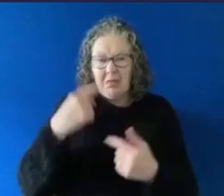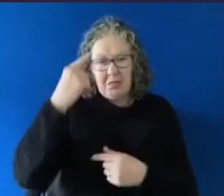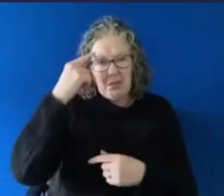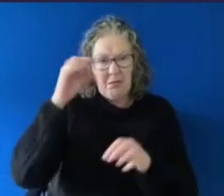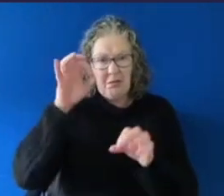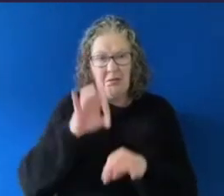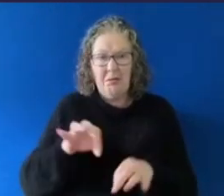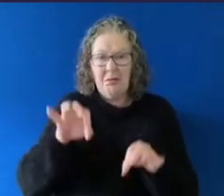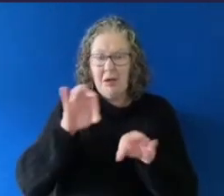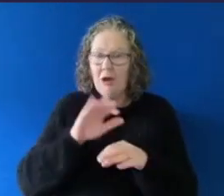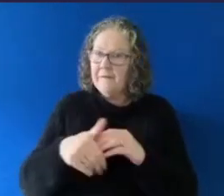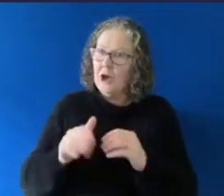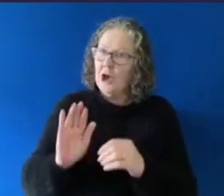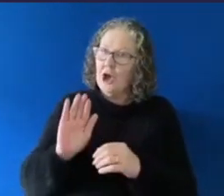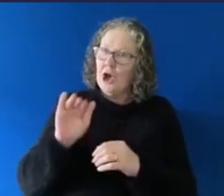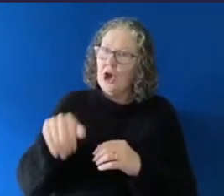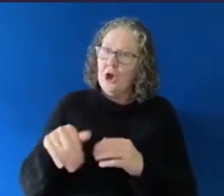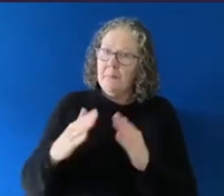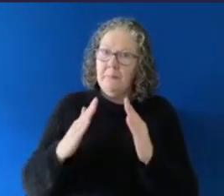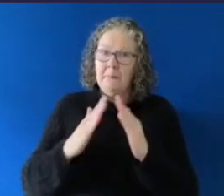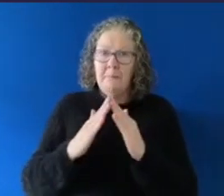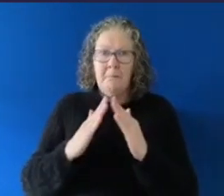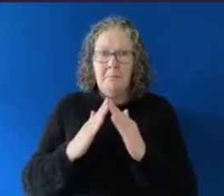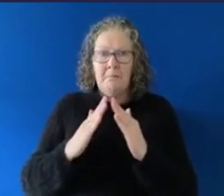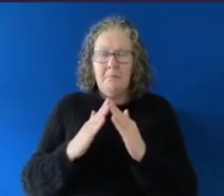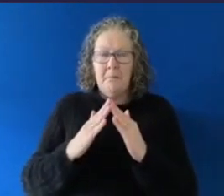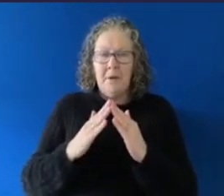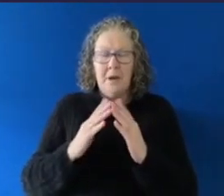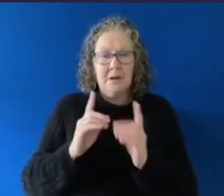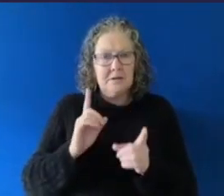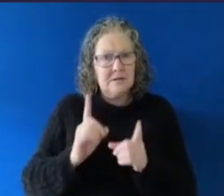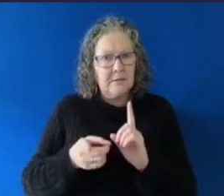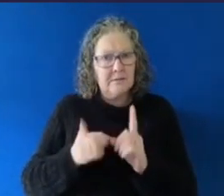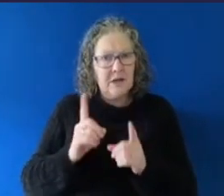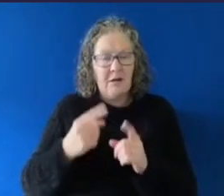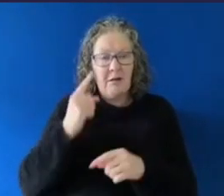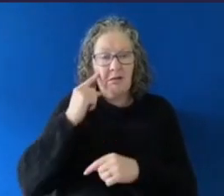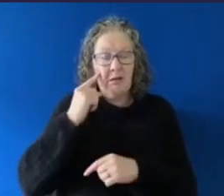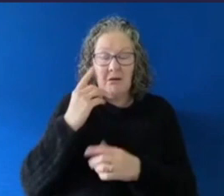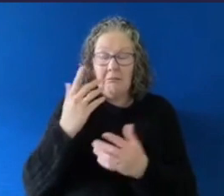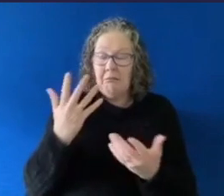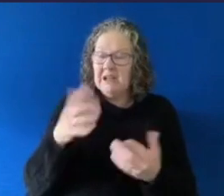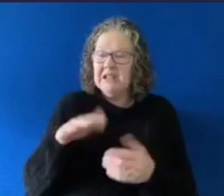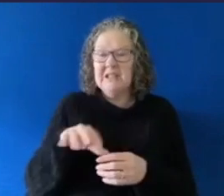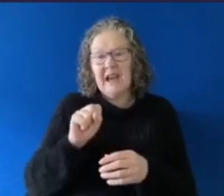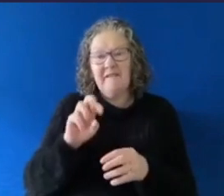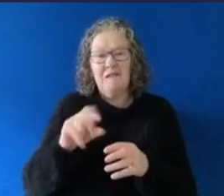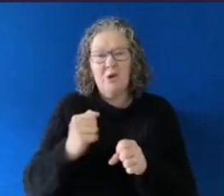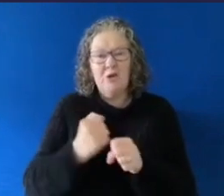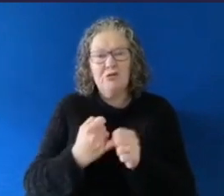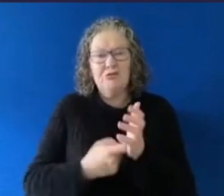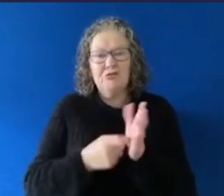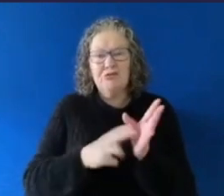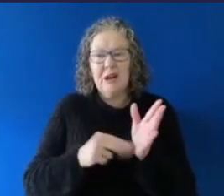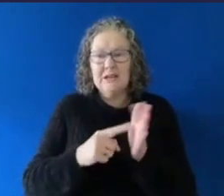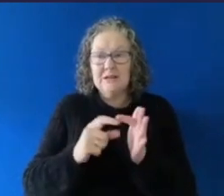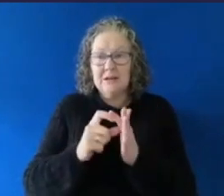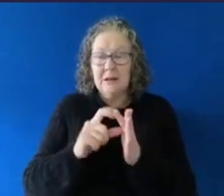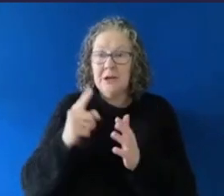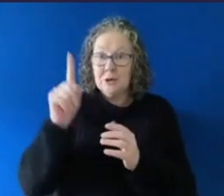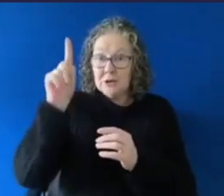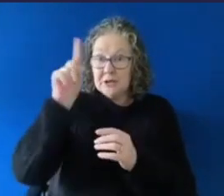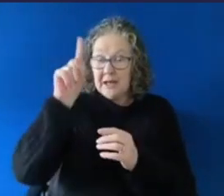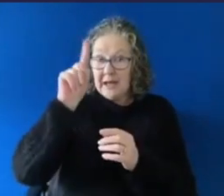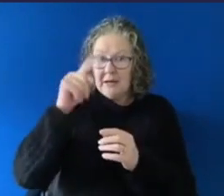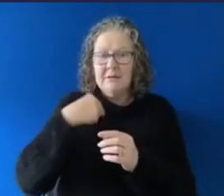it very intentionally, and sometimes we just take it for granted. Today, I'm also keeping in mind the many, many